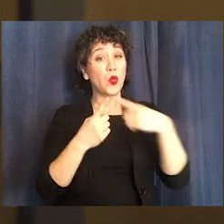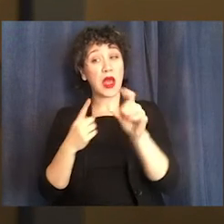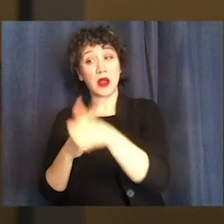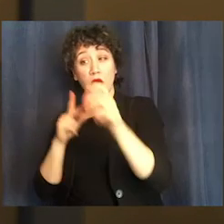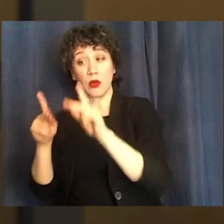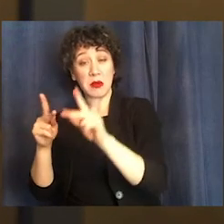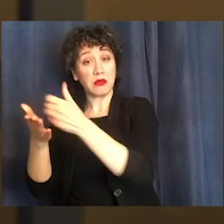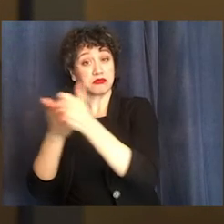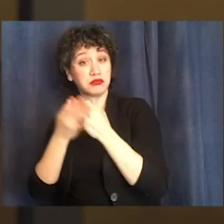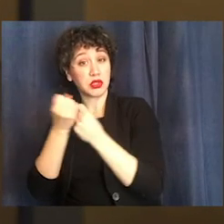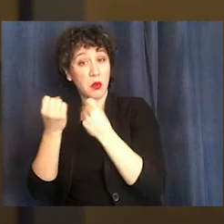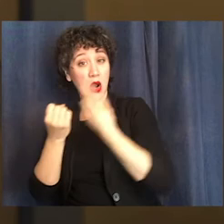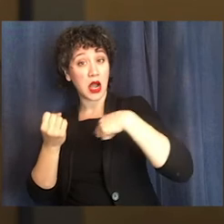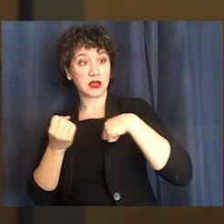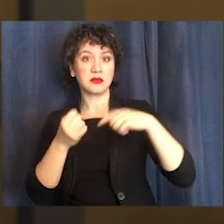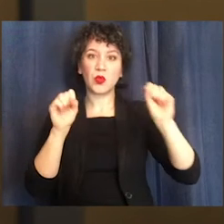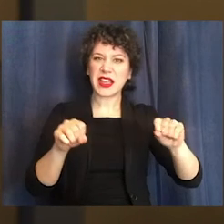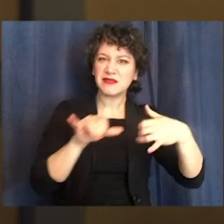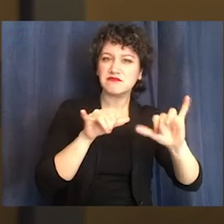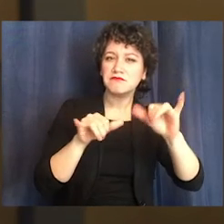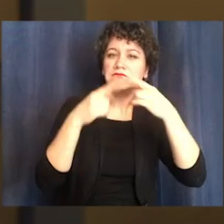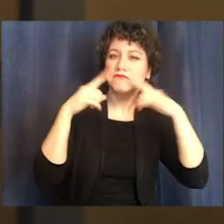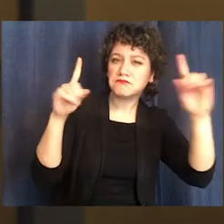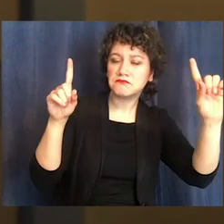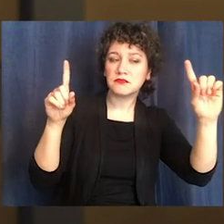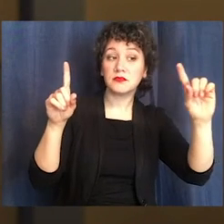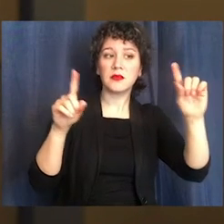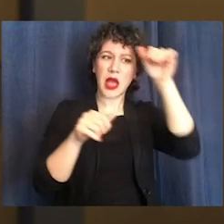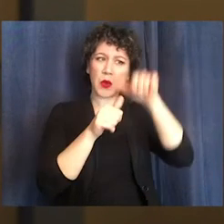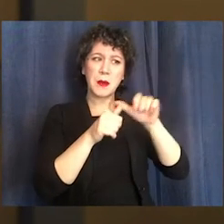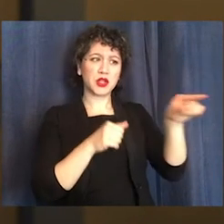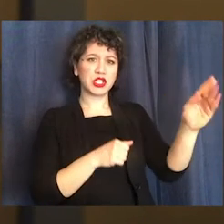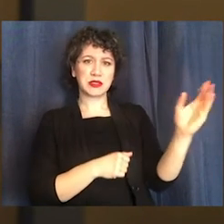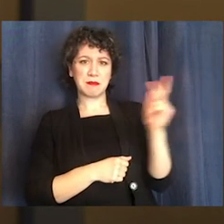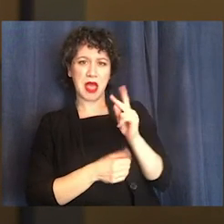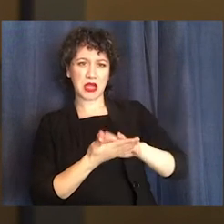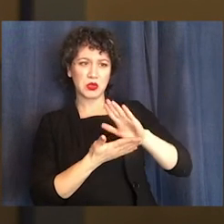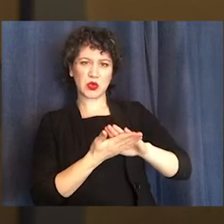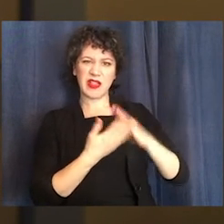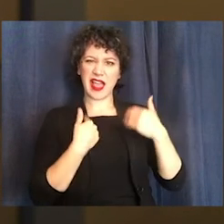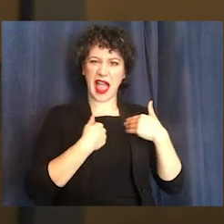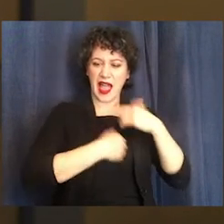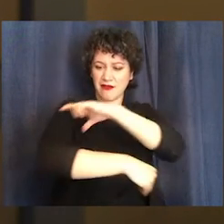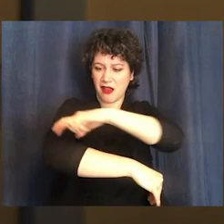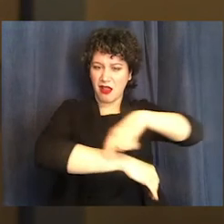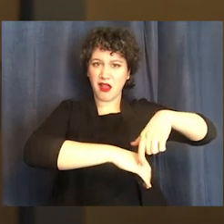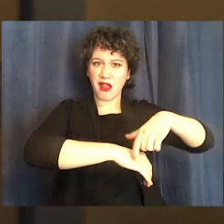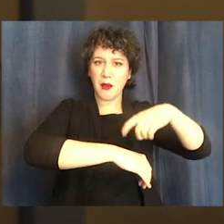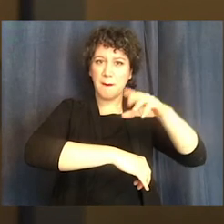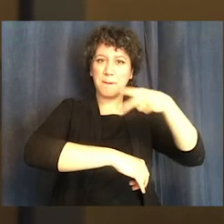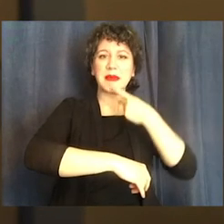with the pink cast, and I was so amazed watching her continue to write and continue to do all the things that we did as